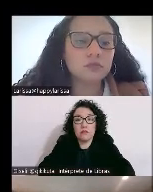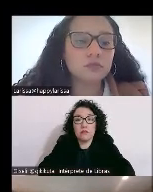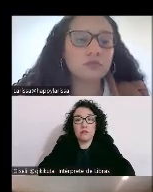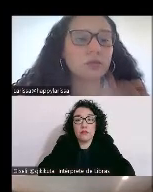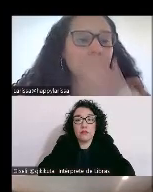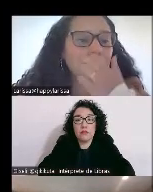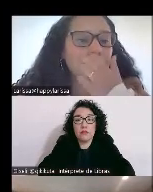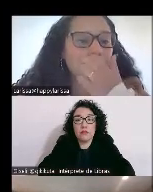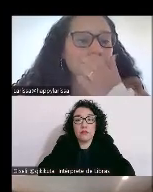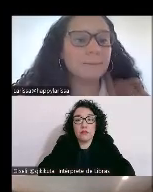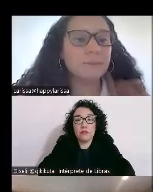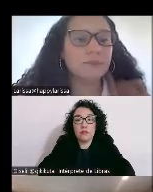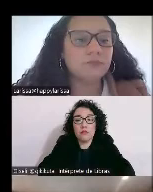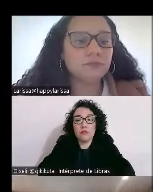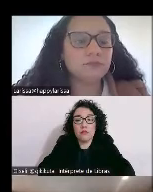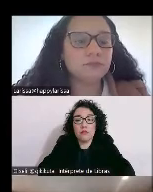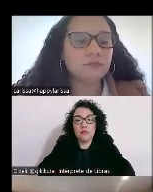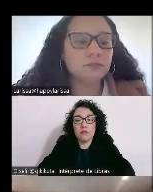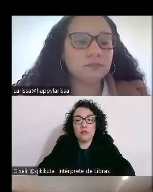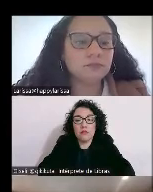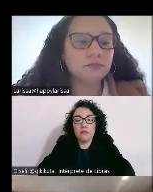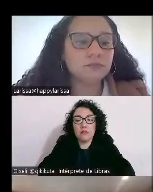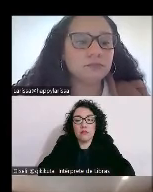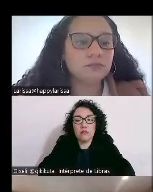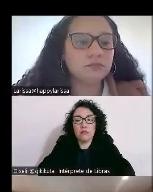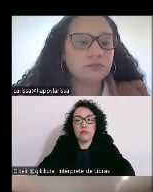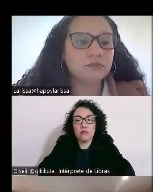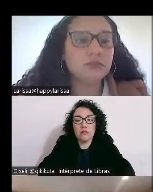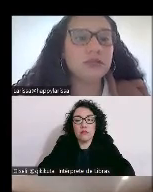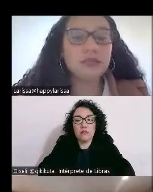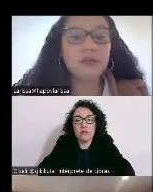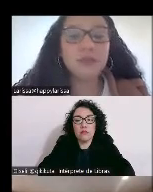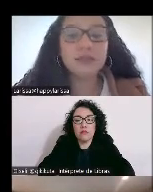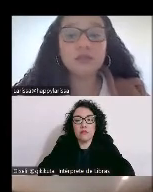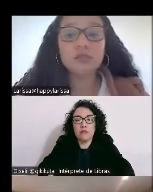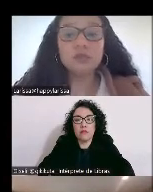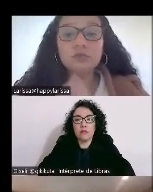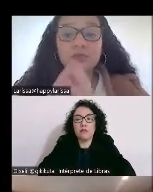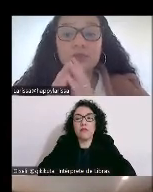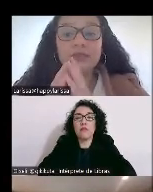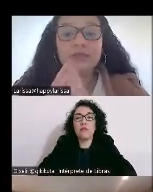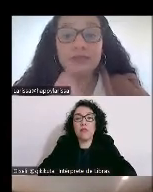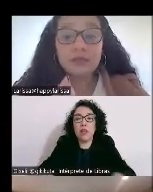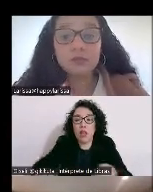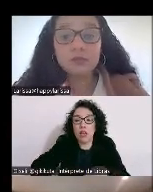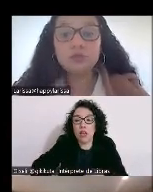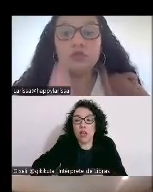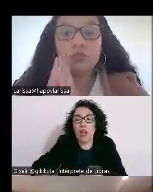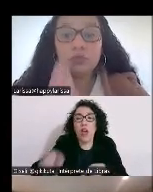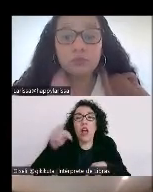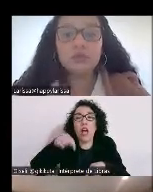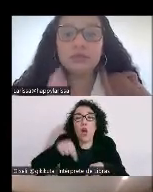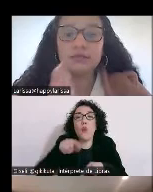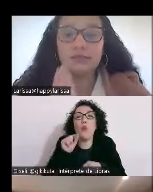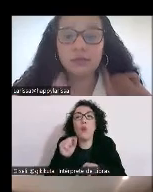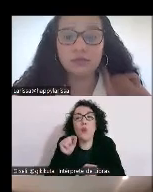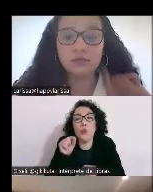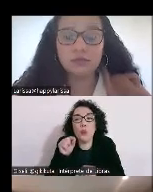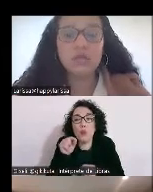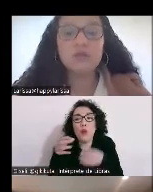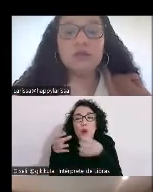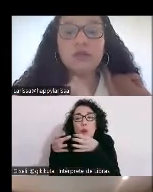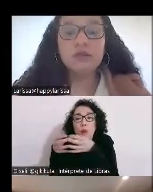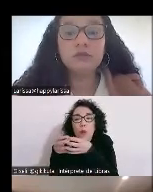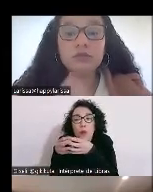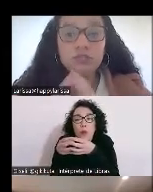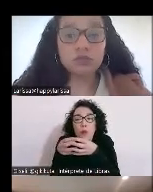community who may need something they can't afford? Então, aqui nós temos um exemplo de grupo de enriquecimento.